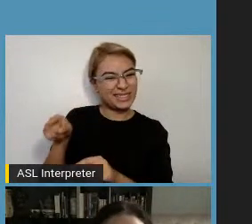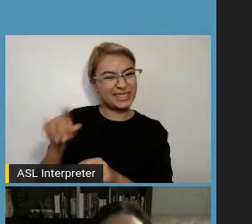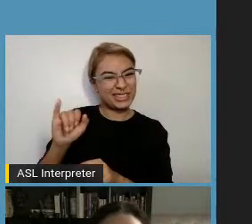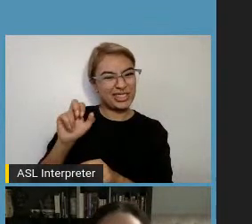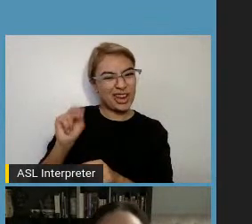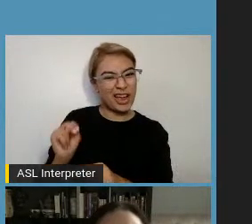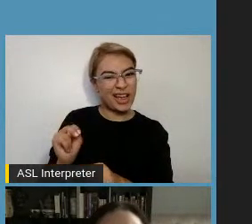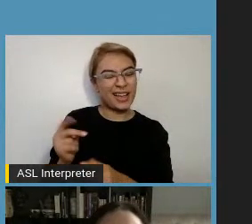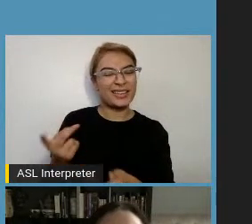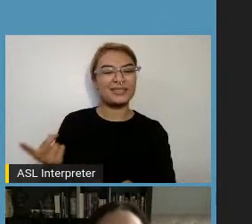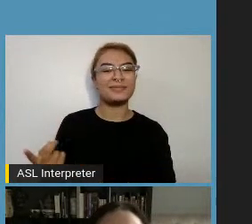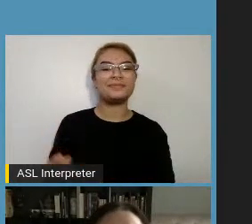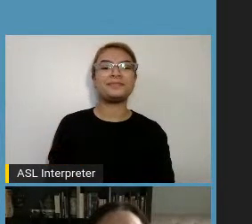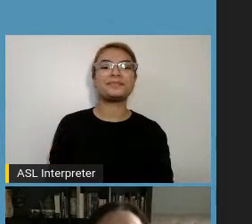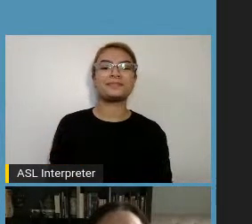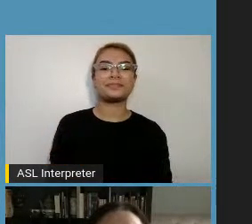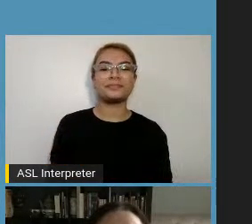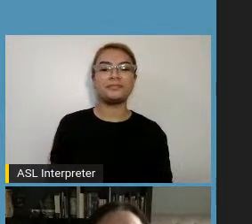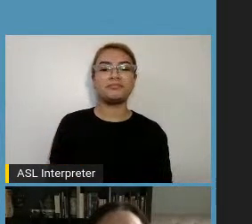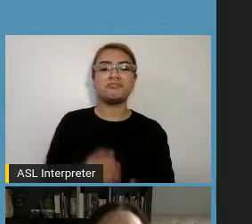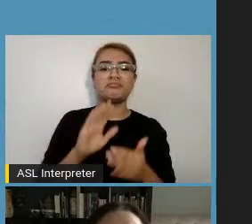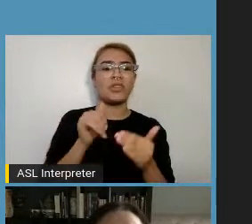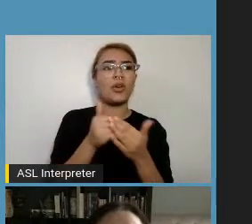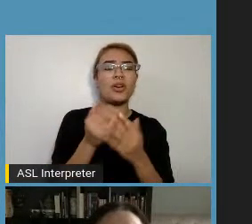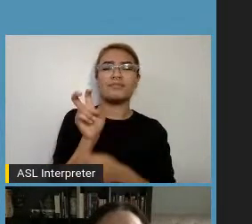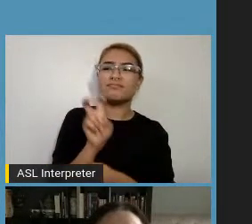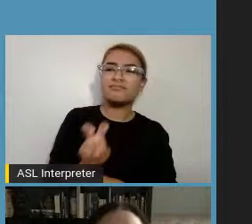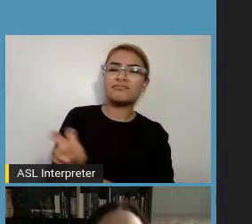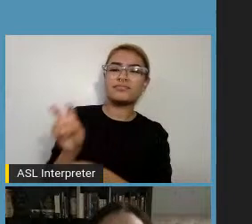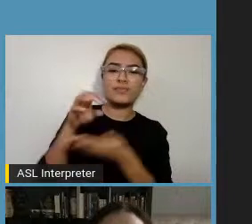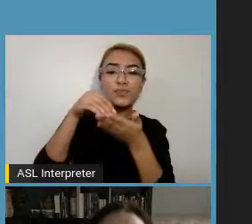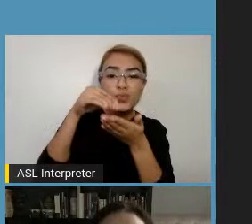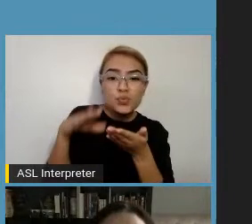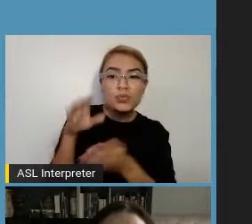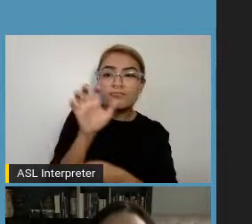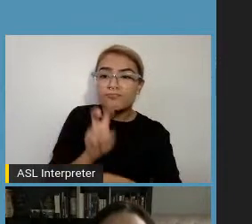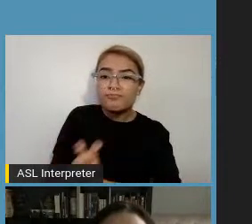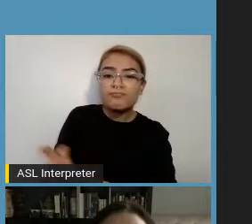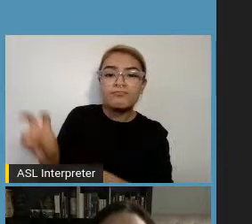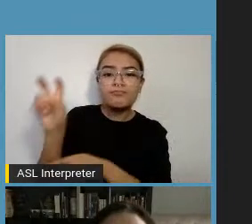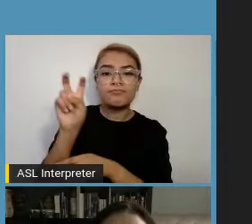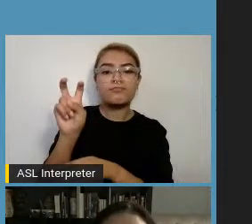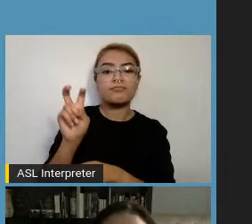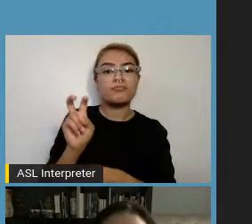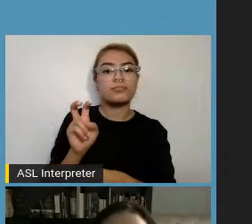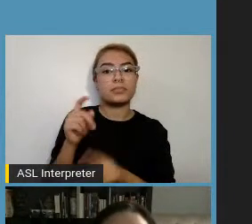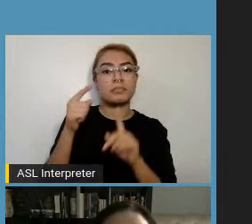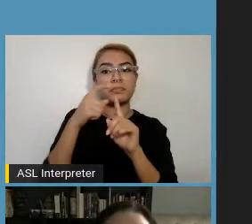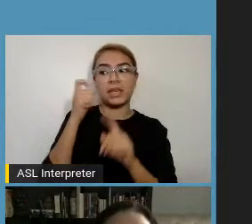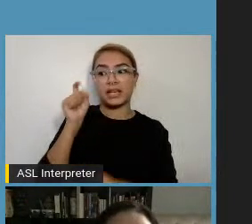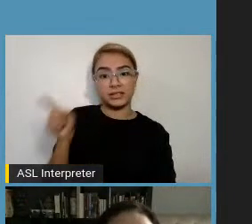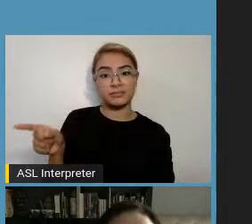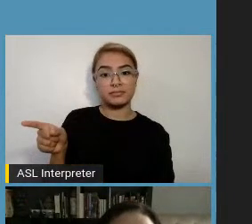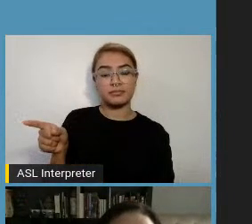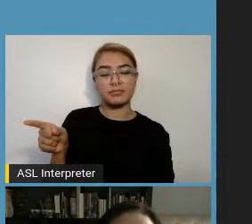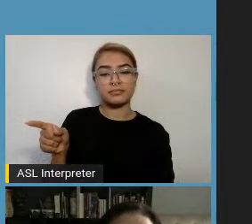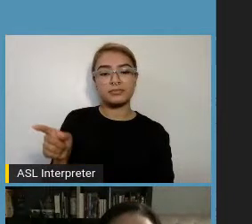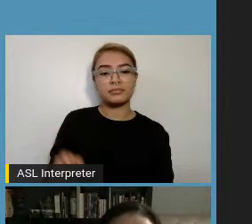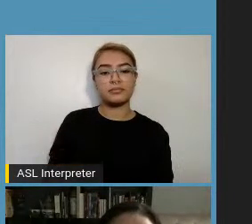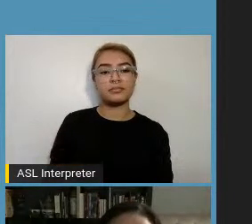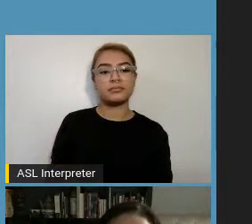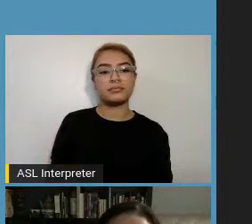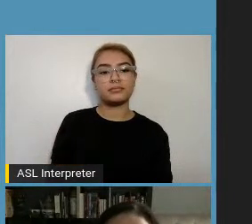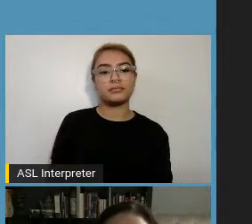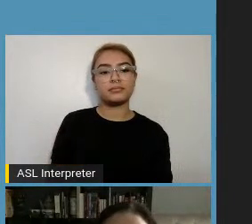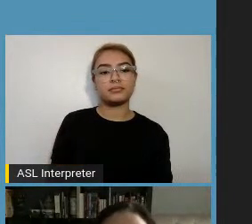asking a question. All the field trips that went to when their collection was originally housed in their garage to go and look at the things